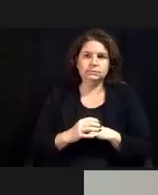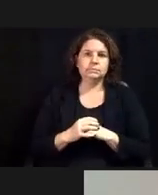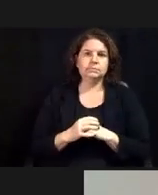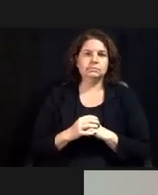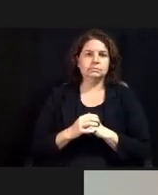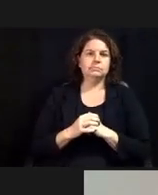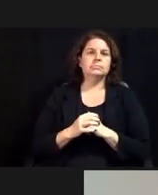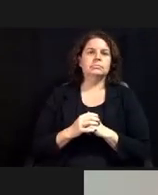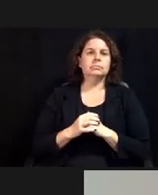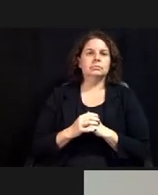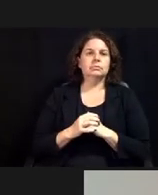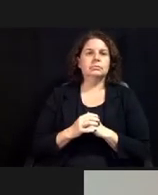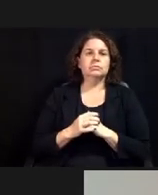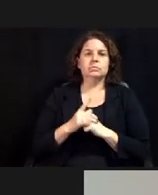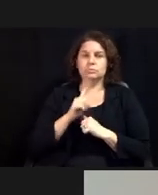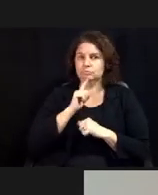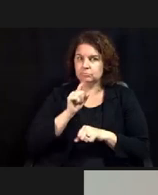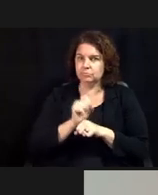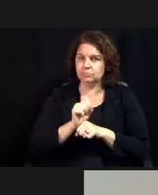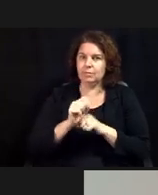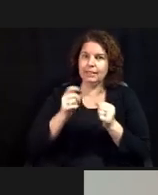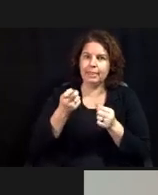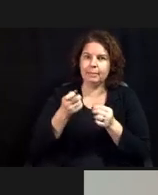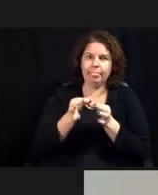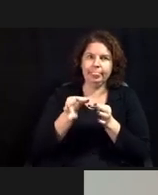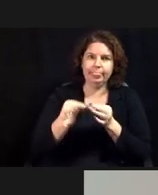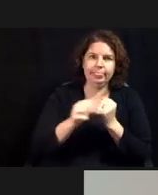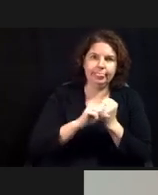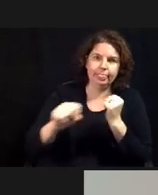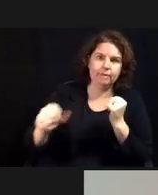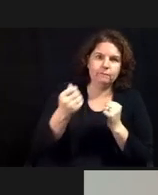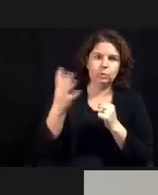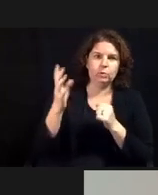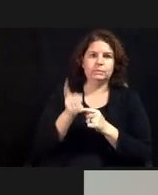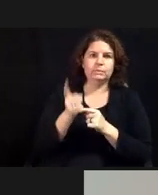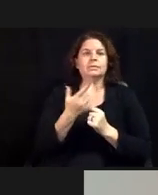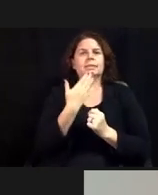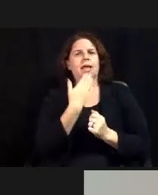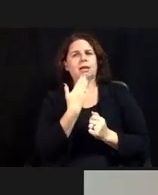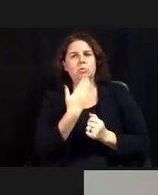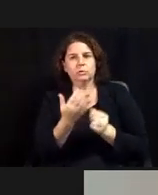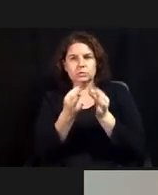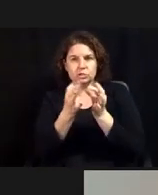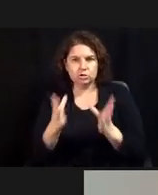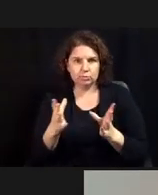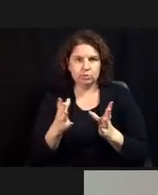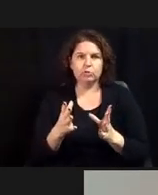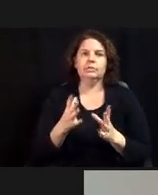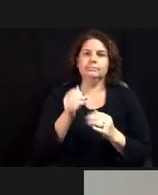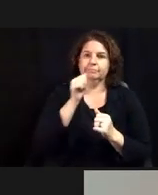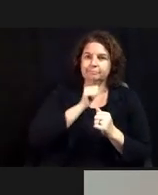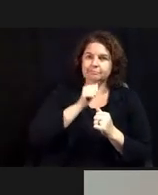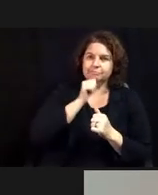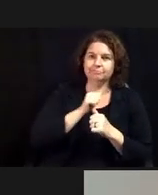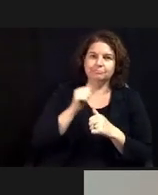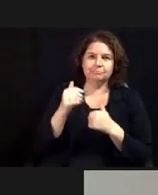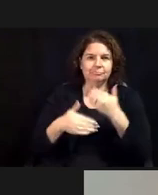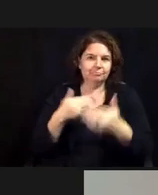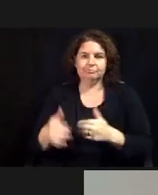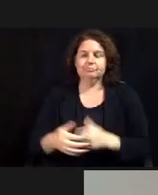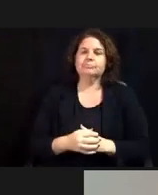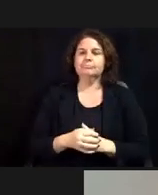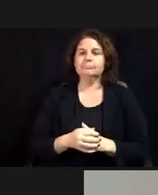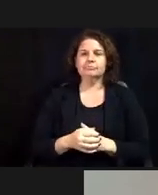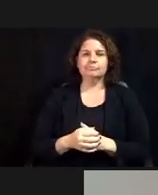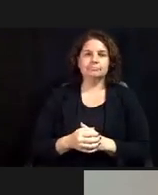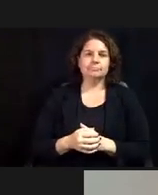over by a couple of moments, so thank you to our ASL interpreter for hanging out with us a little longer. I want to